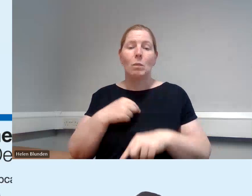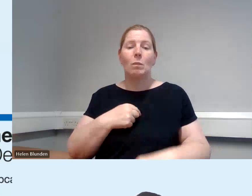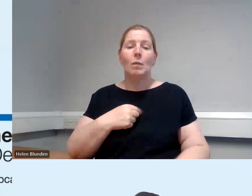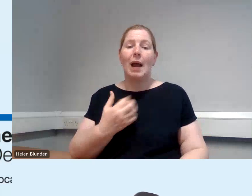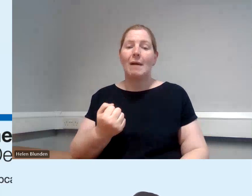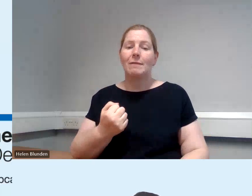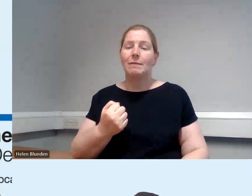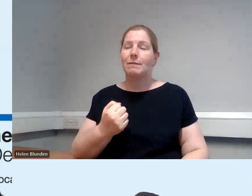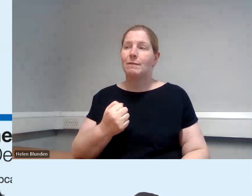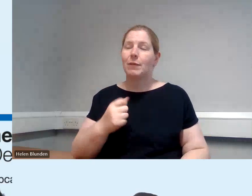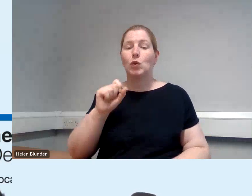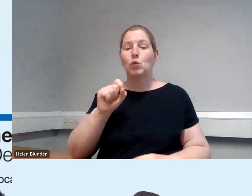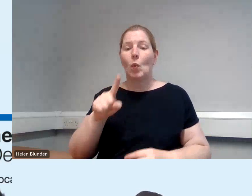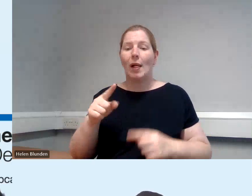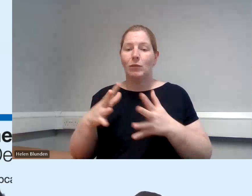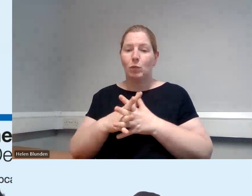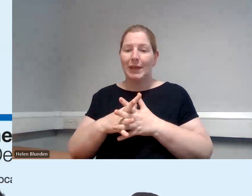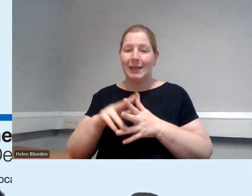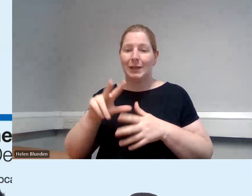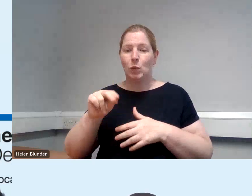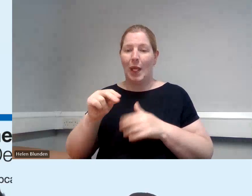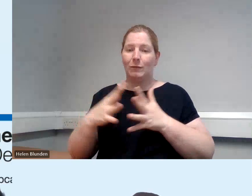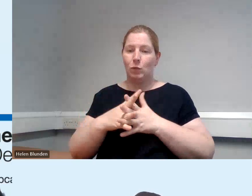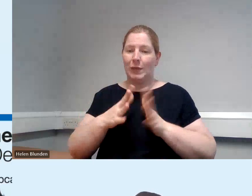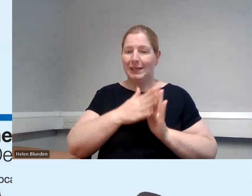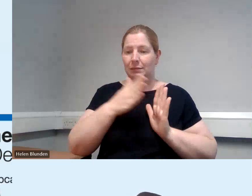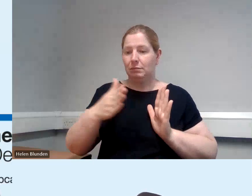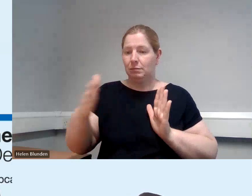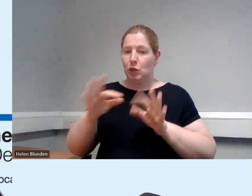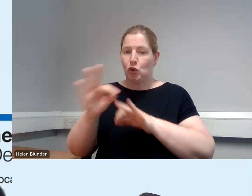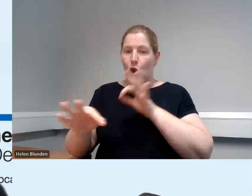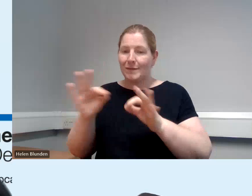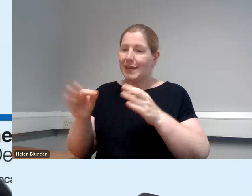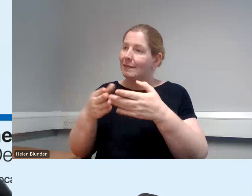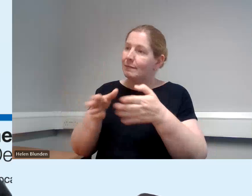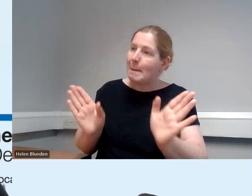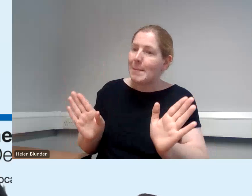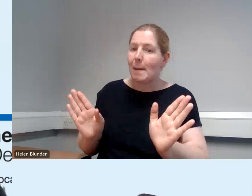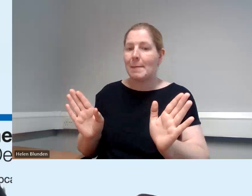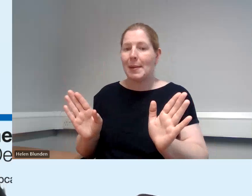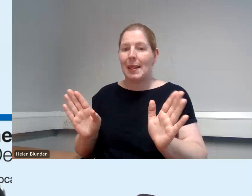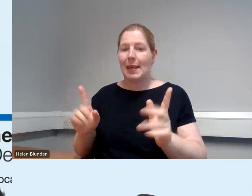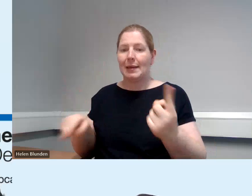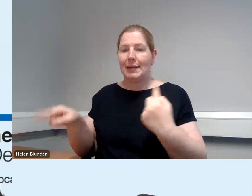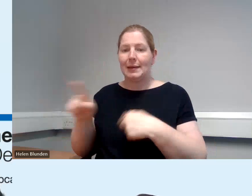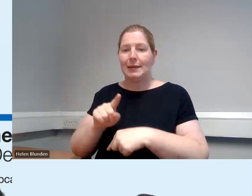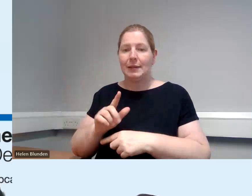12 weekly survey as well that's just for the general public, that's just to gauge sort of how